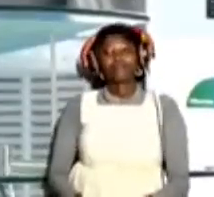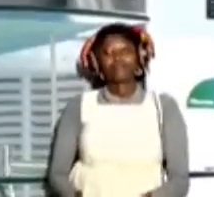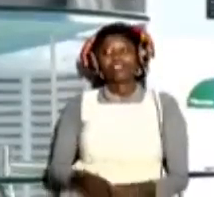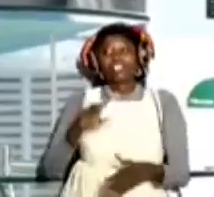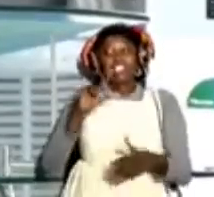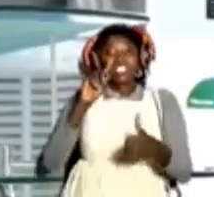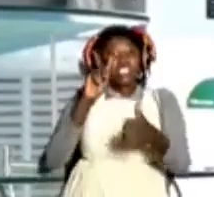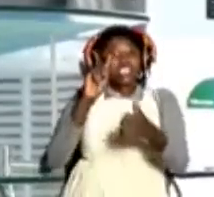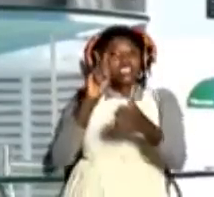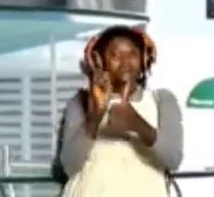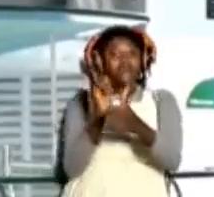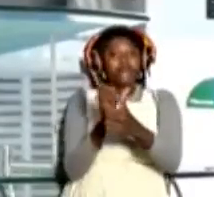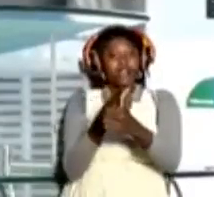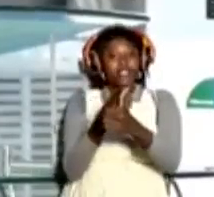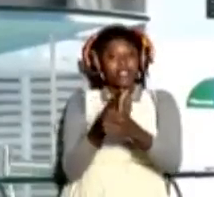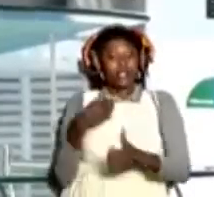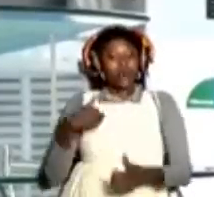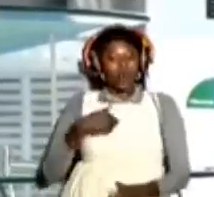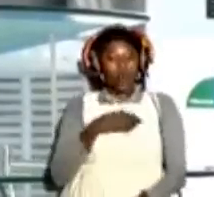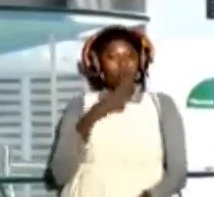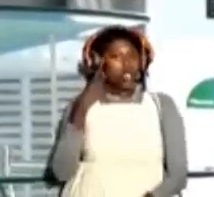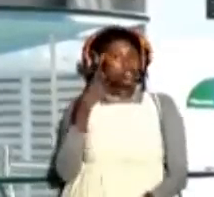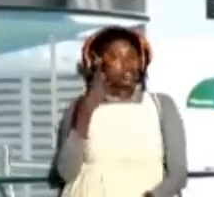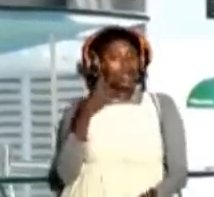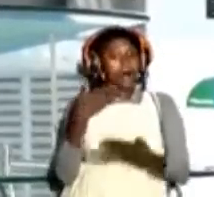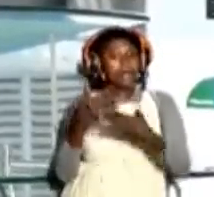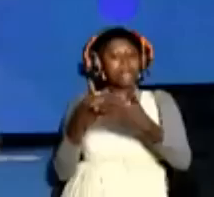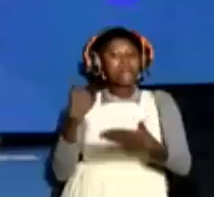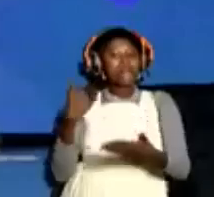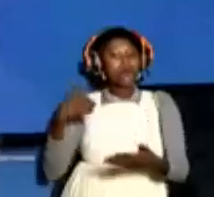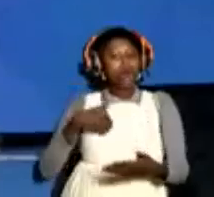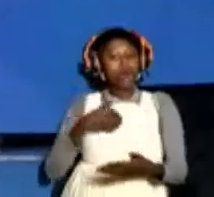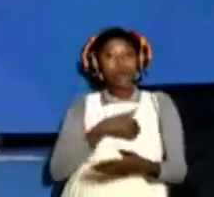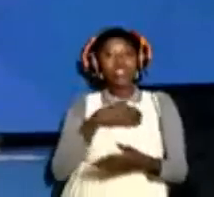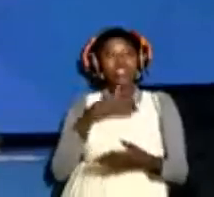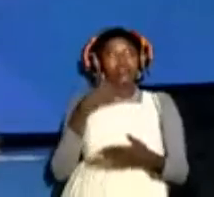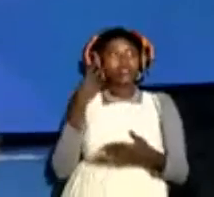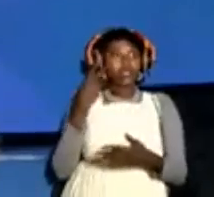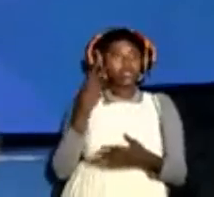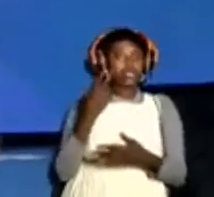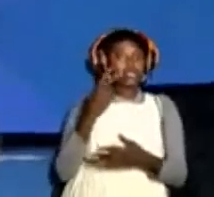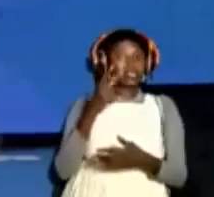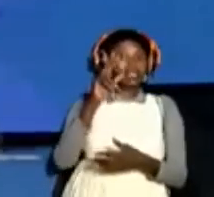The first issue that we saw before we come to the nevertheless